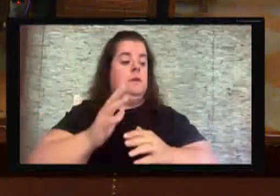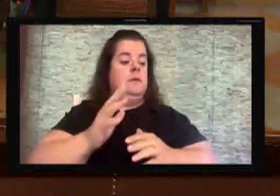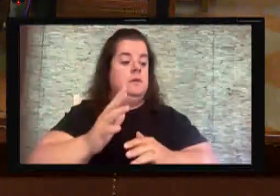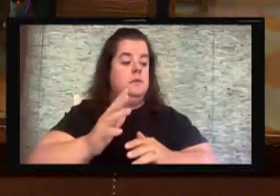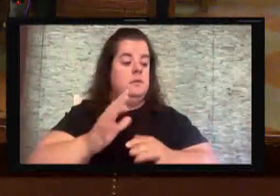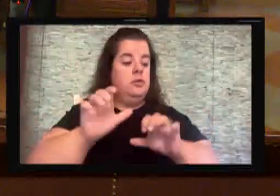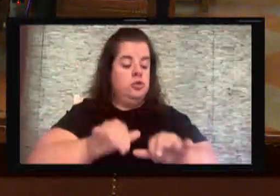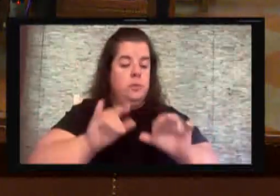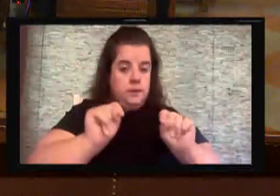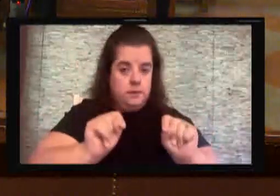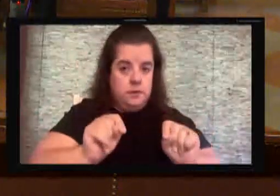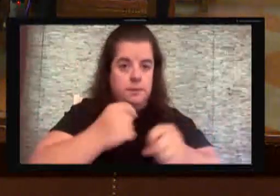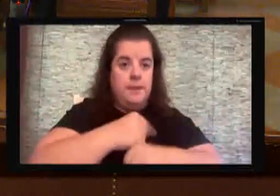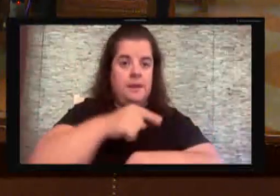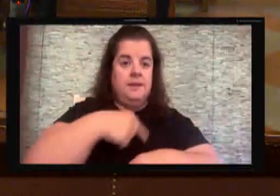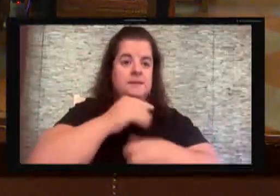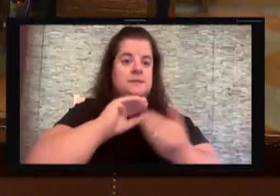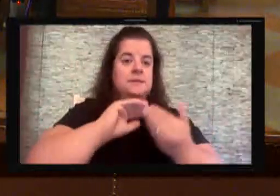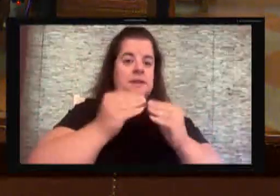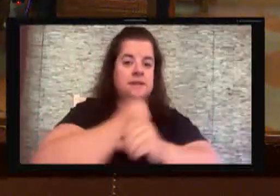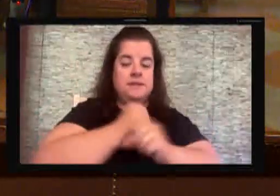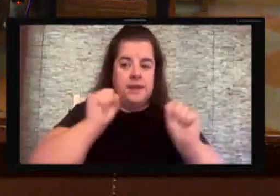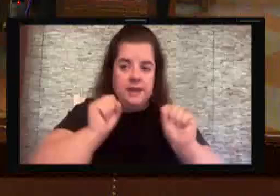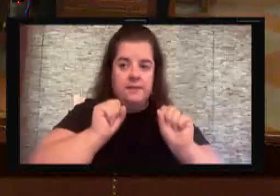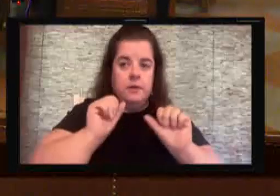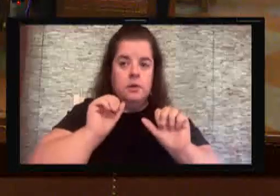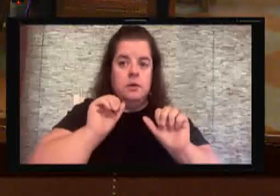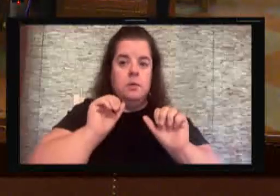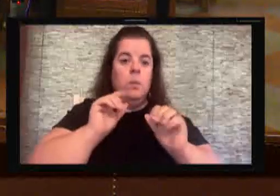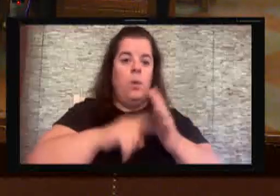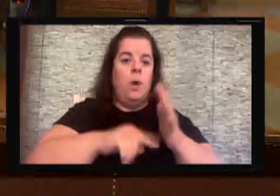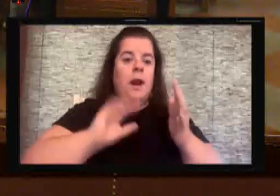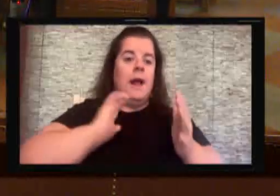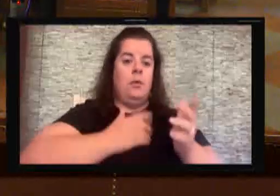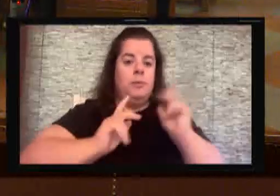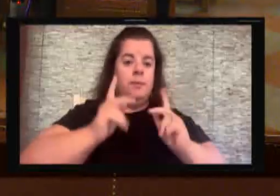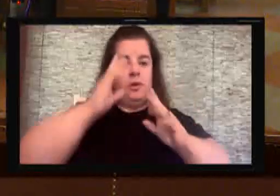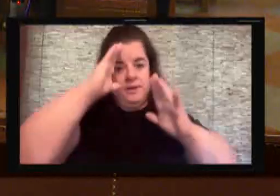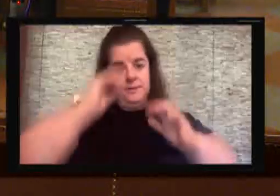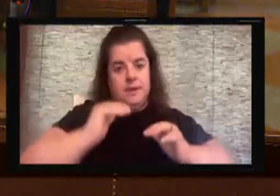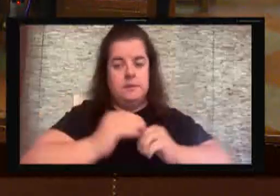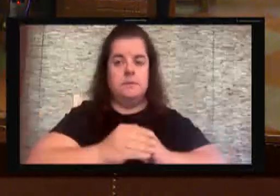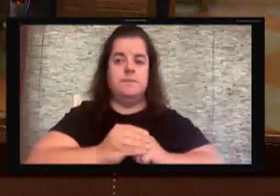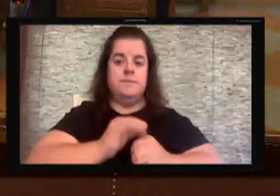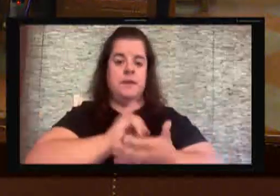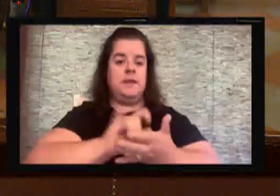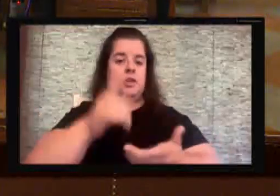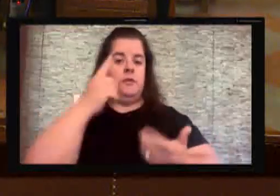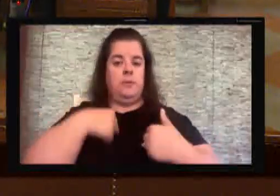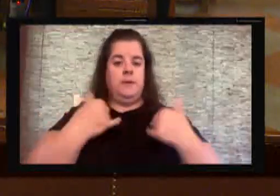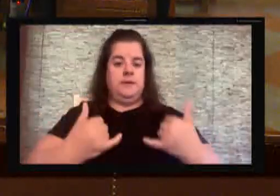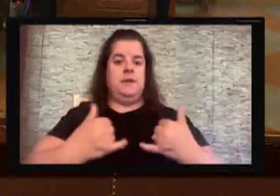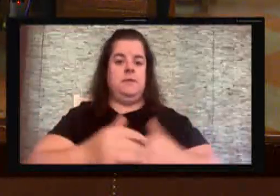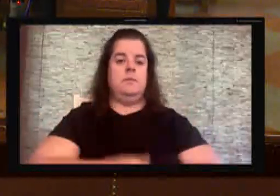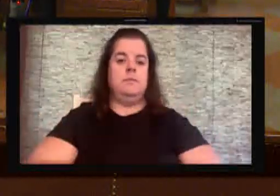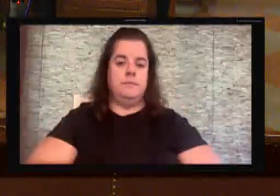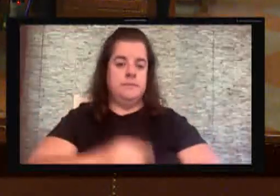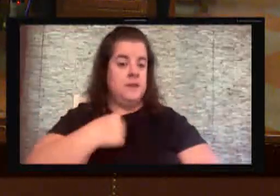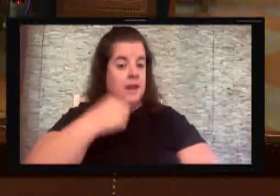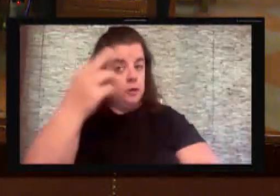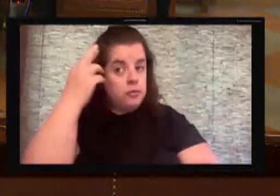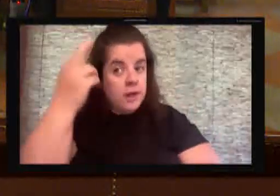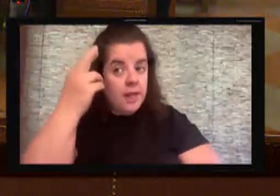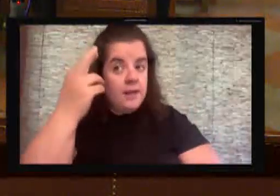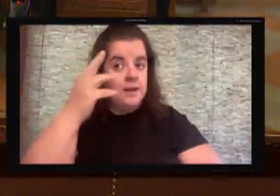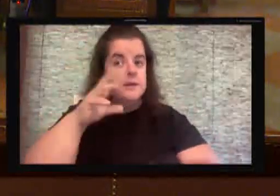to make this city safe and to do what our residents expect of us. That's it for me for today. Thank you. And I realize this is all part